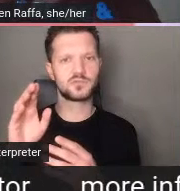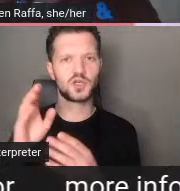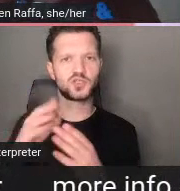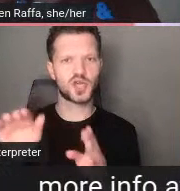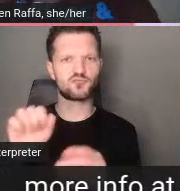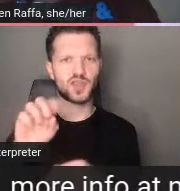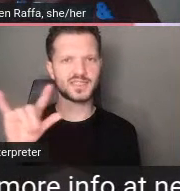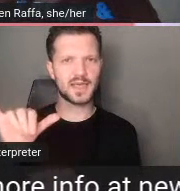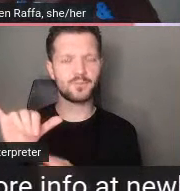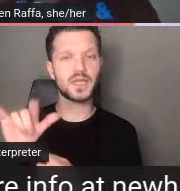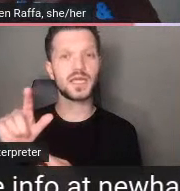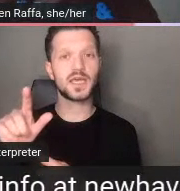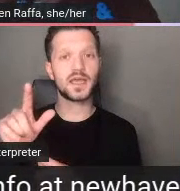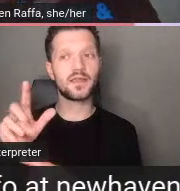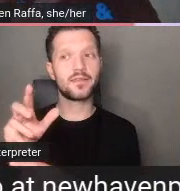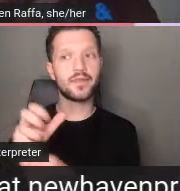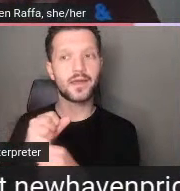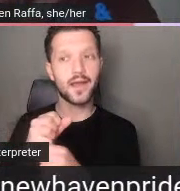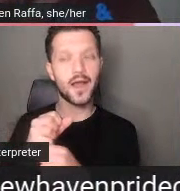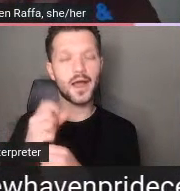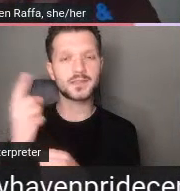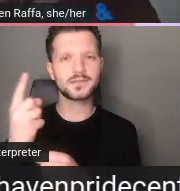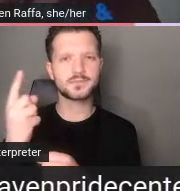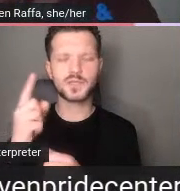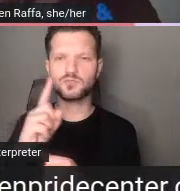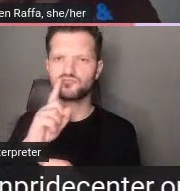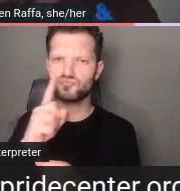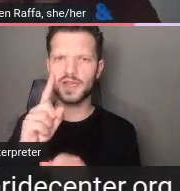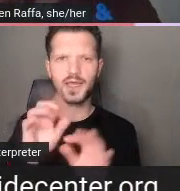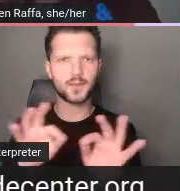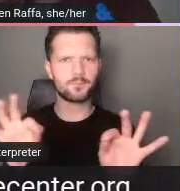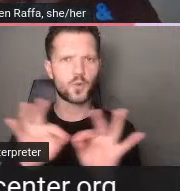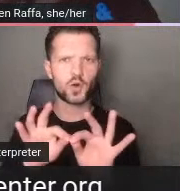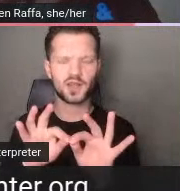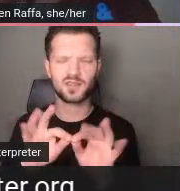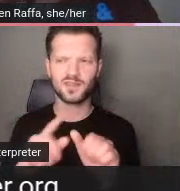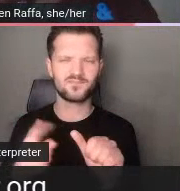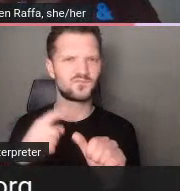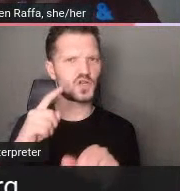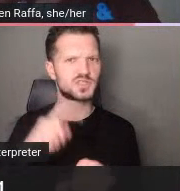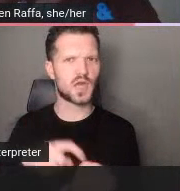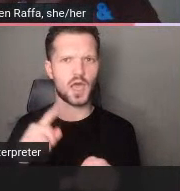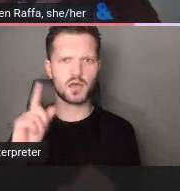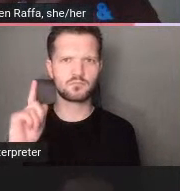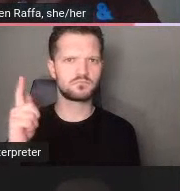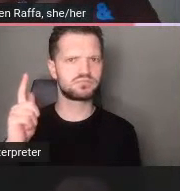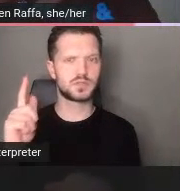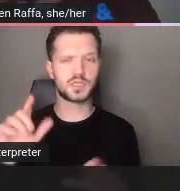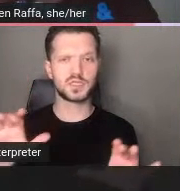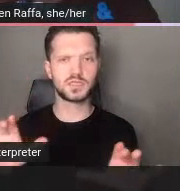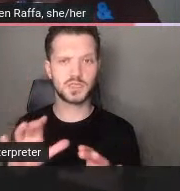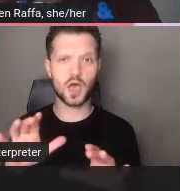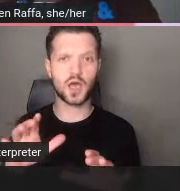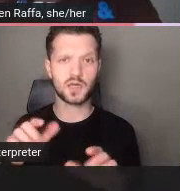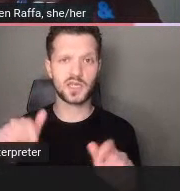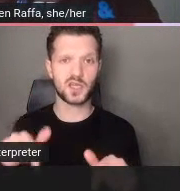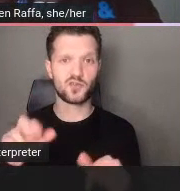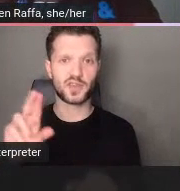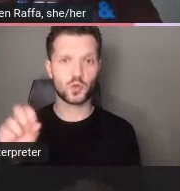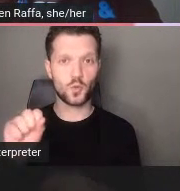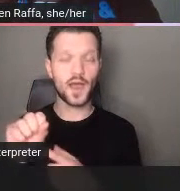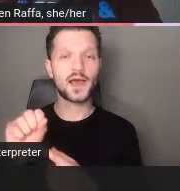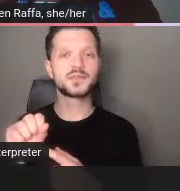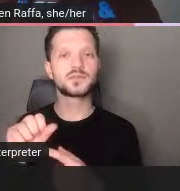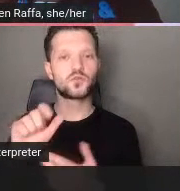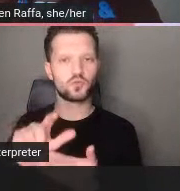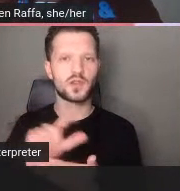Assembly secured something really important, the first time that's ever been done in our country through the legislative process. We